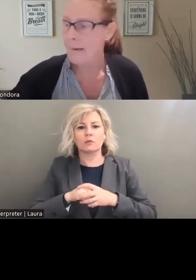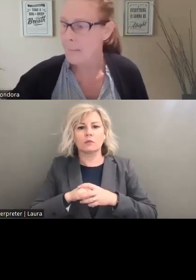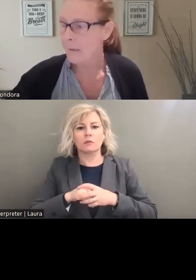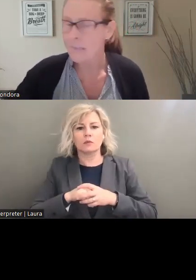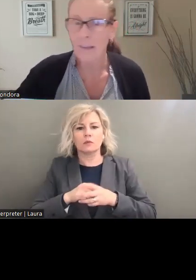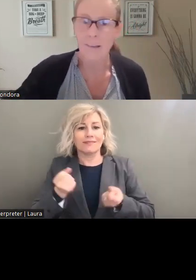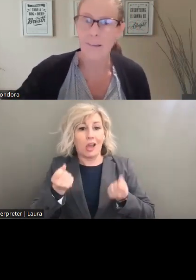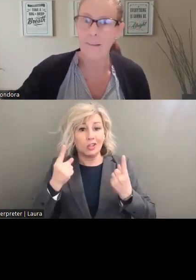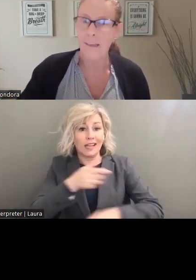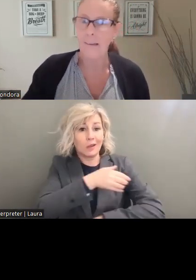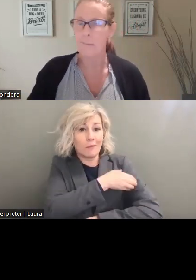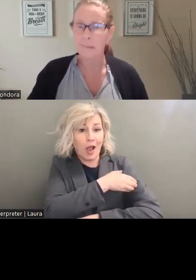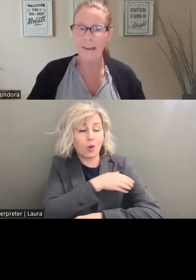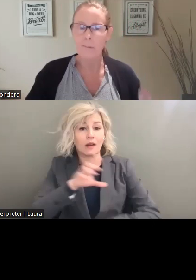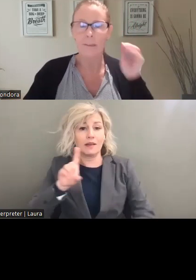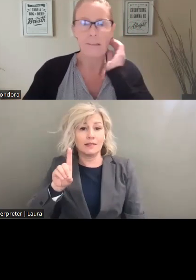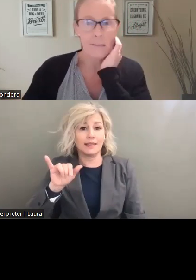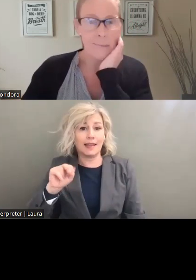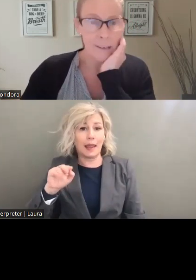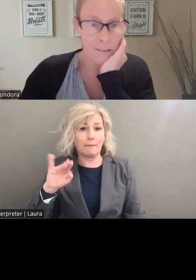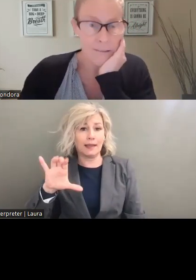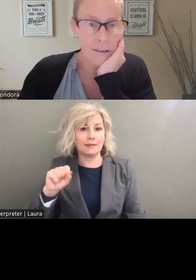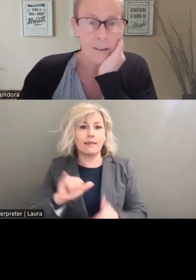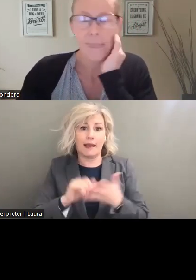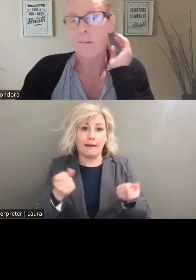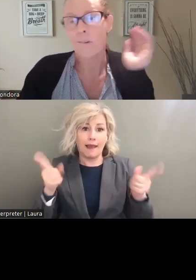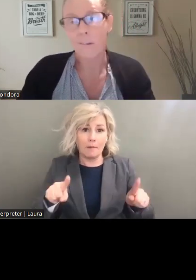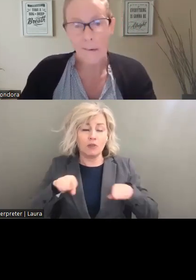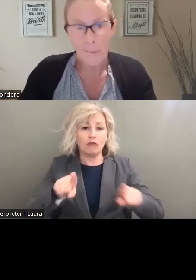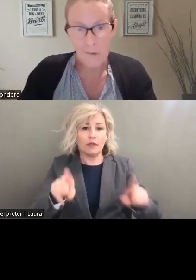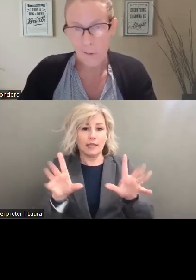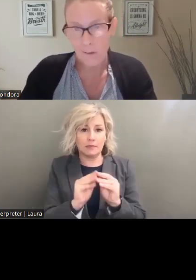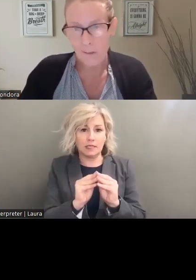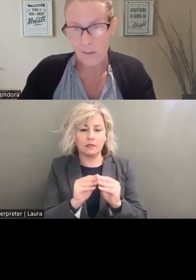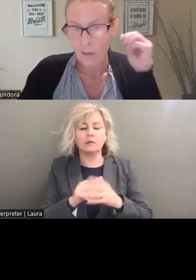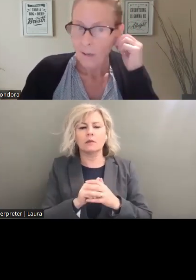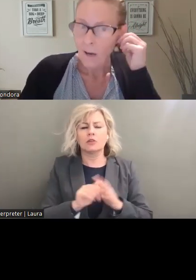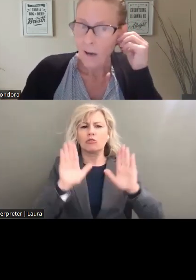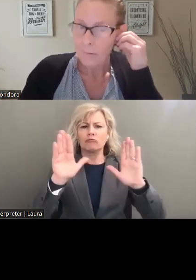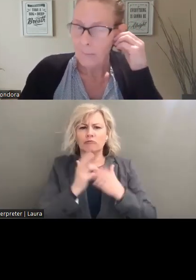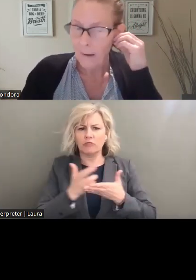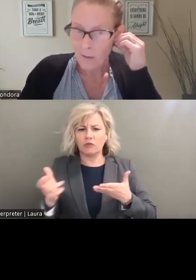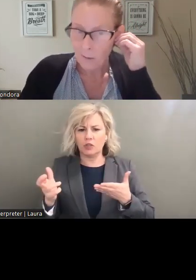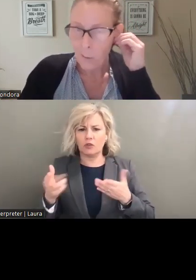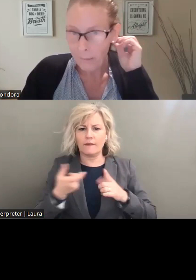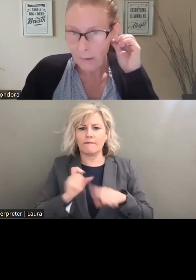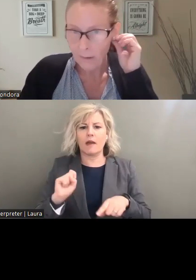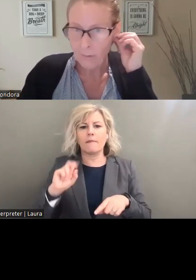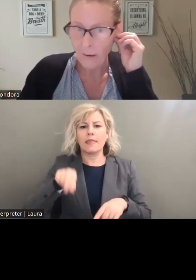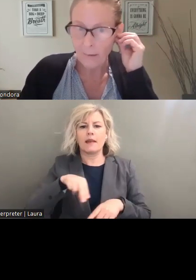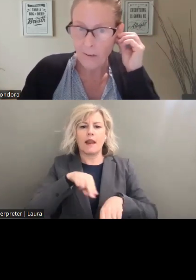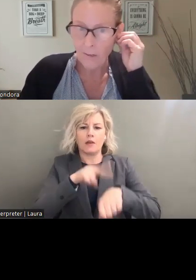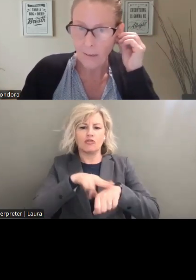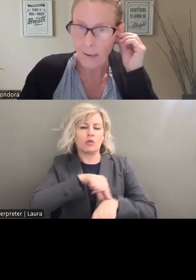power dynamics that can play out in these meetings. There's a great resource from the National